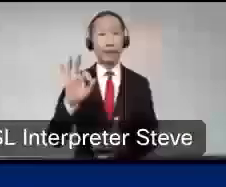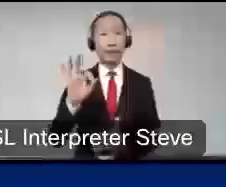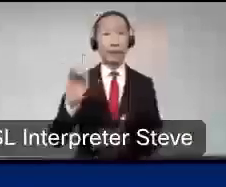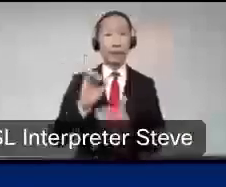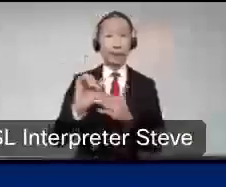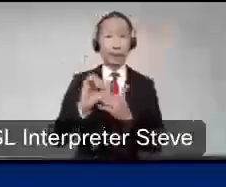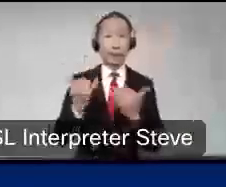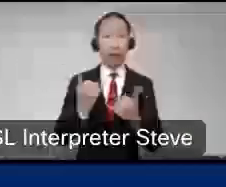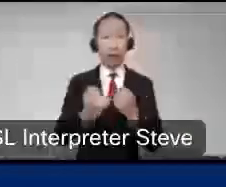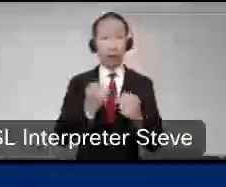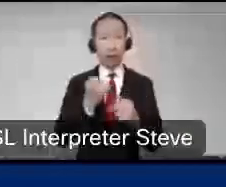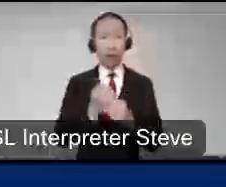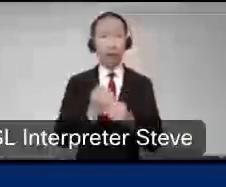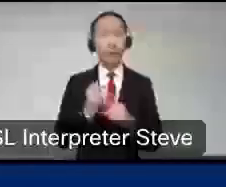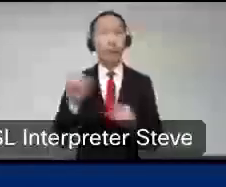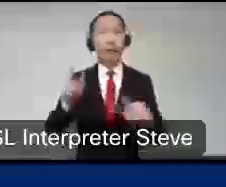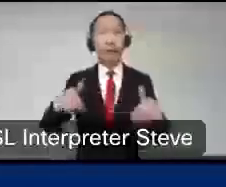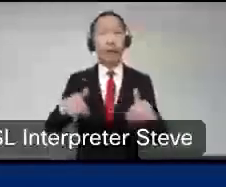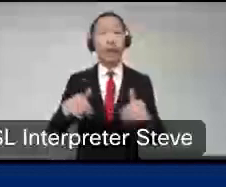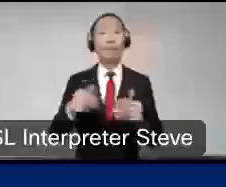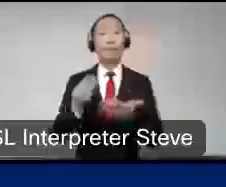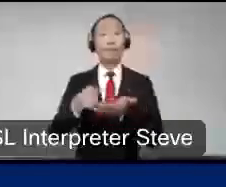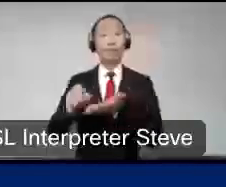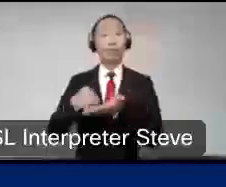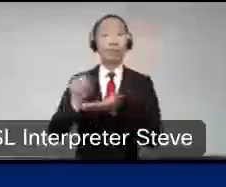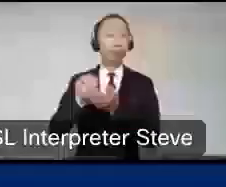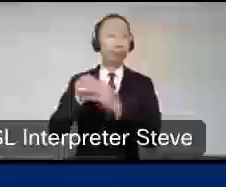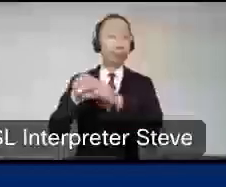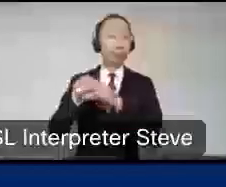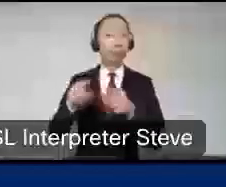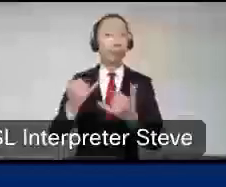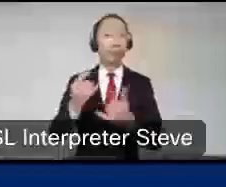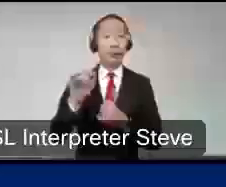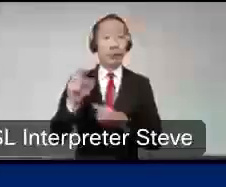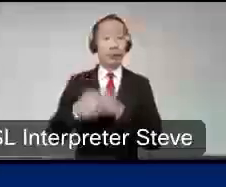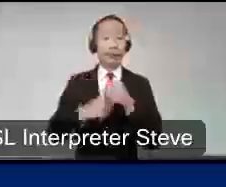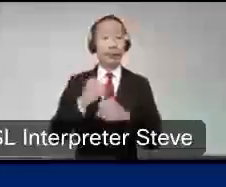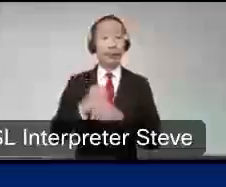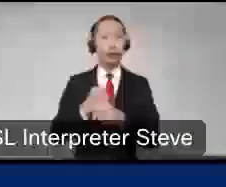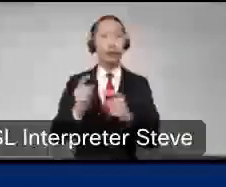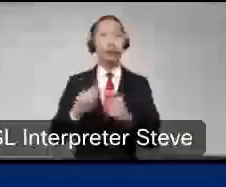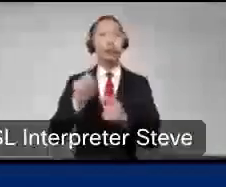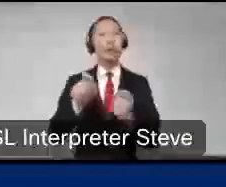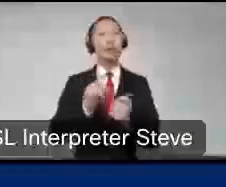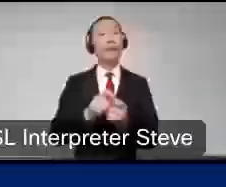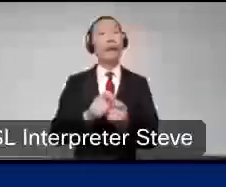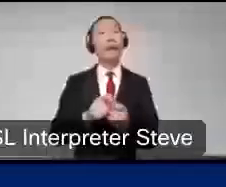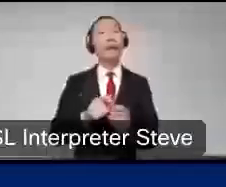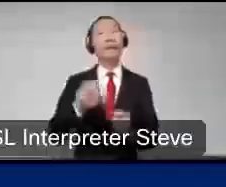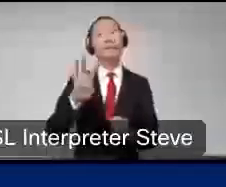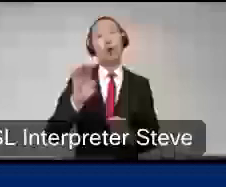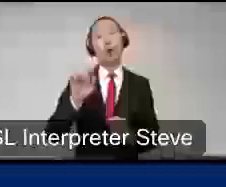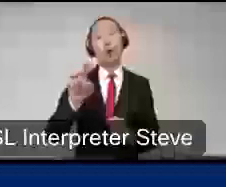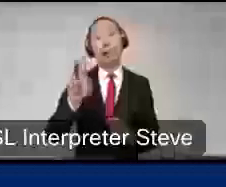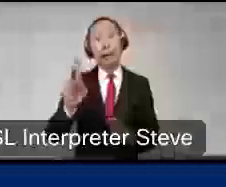$30,590 this year if they have not made contributions during this tax year to a defined contribution plan like a